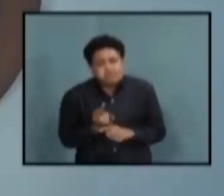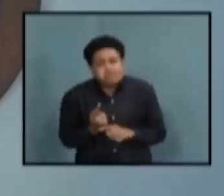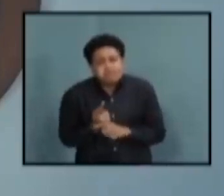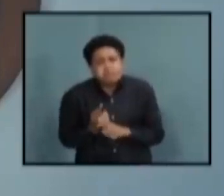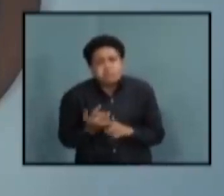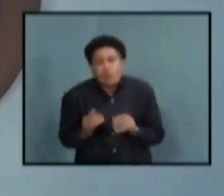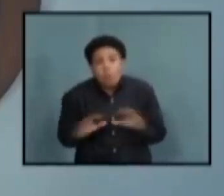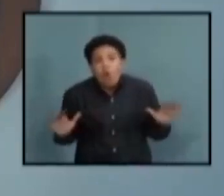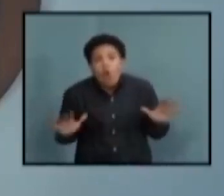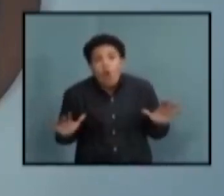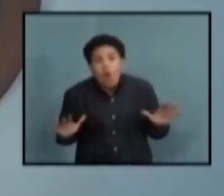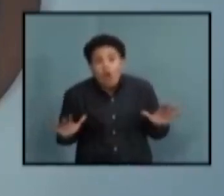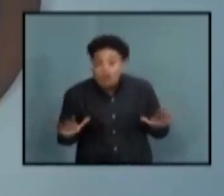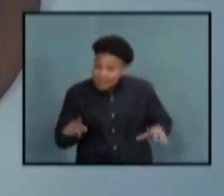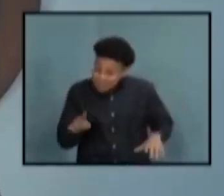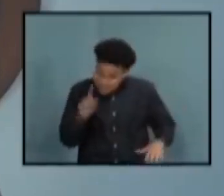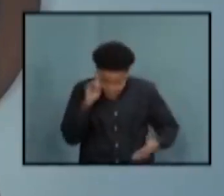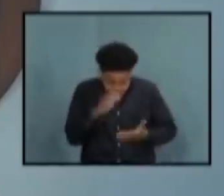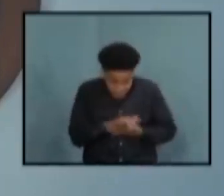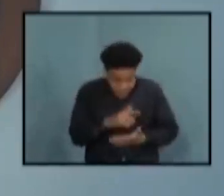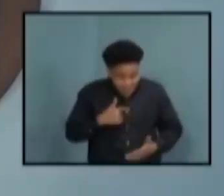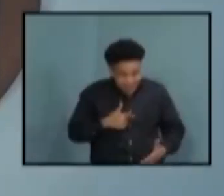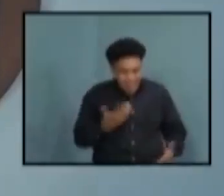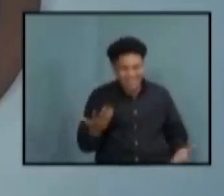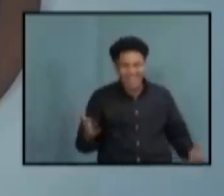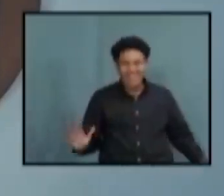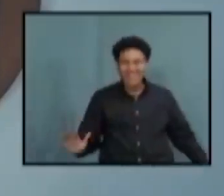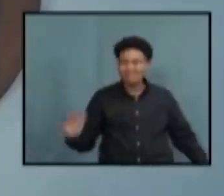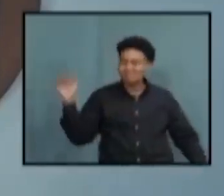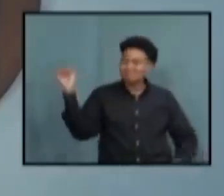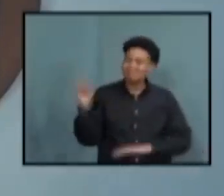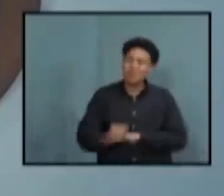believe that we have passed the worst.